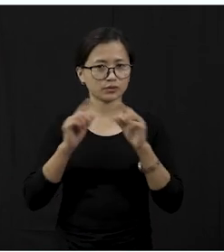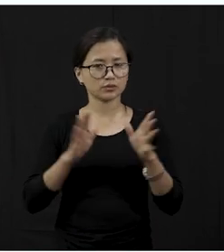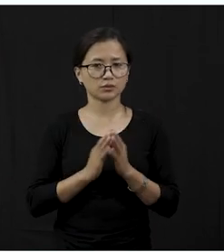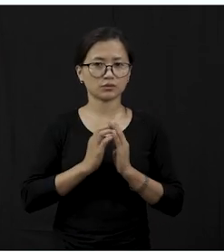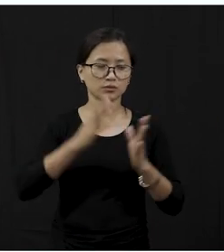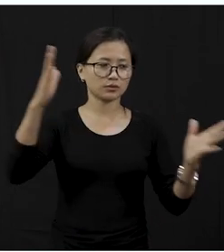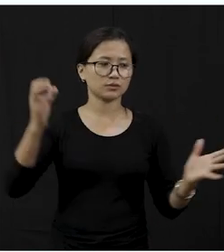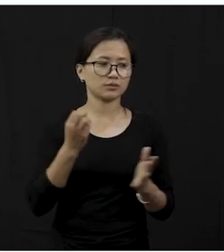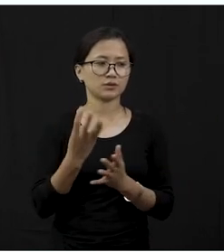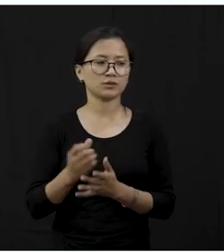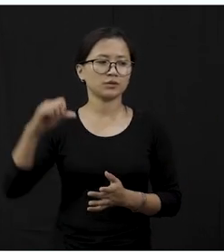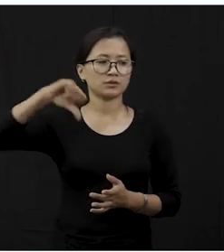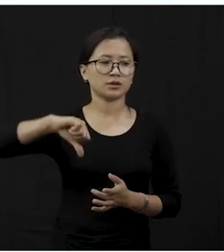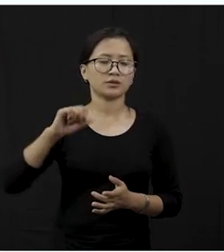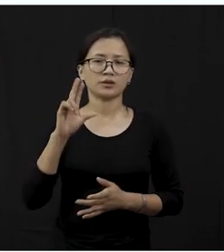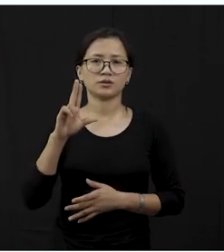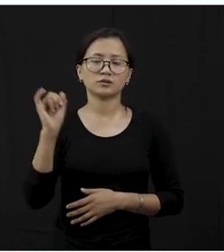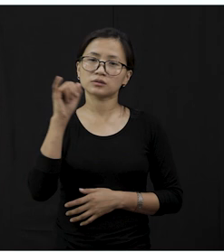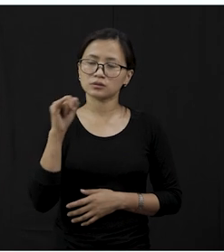So greatest number you start from